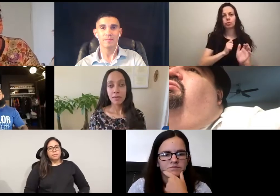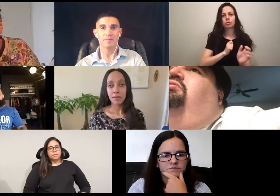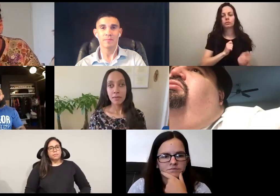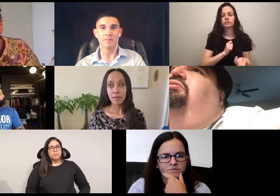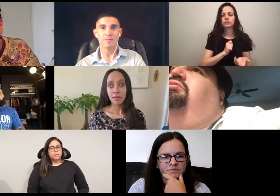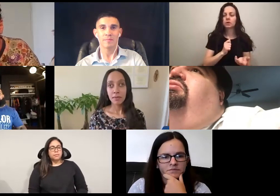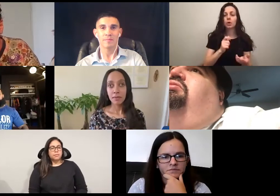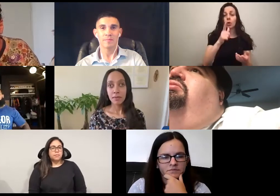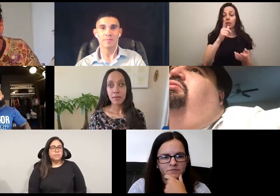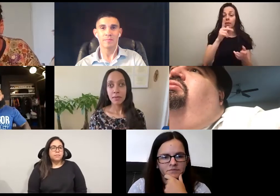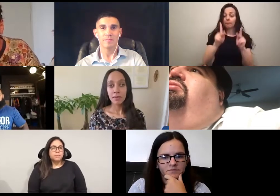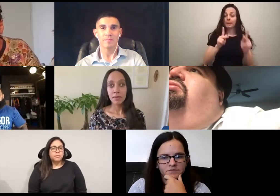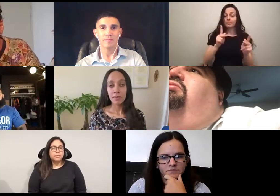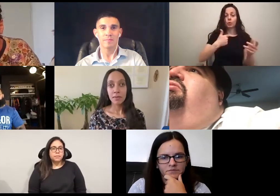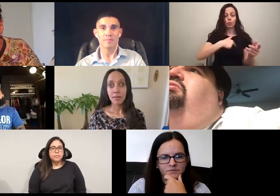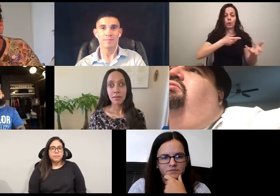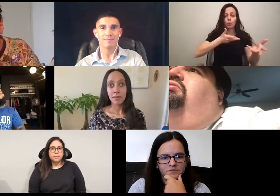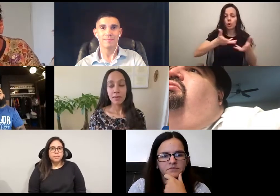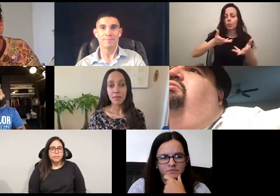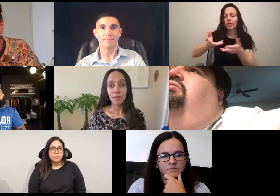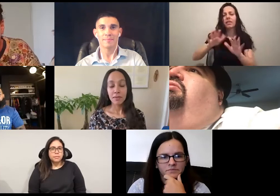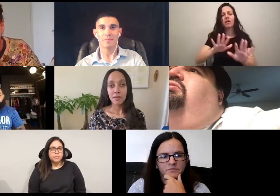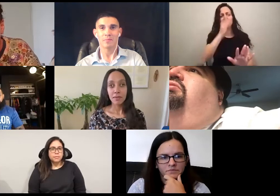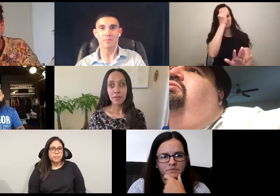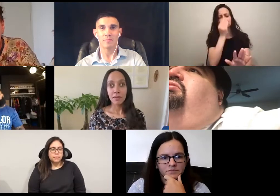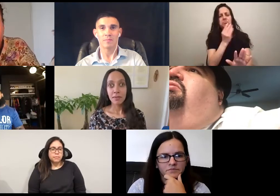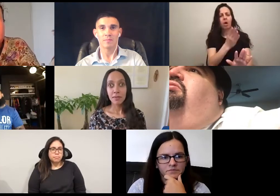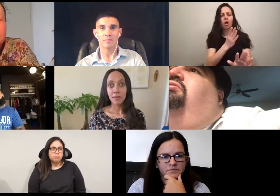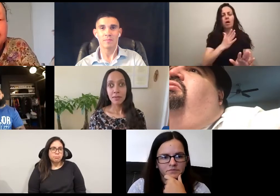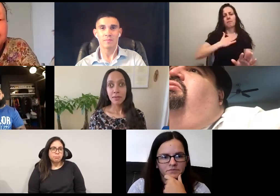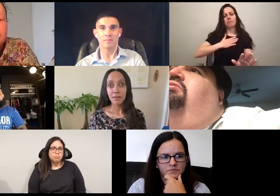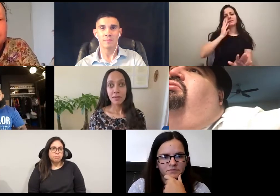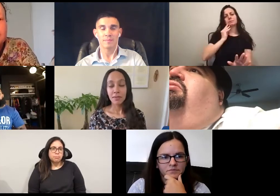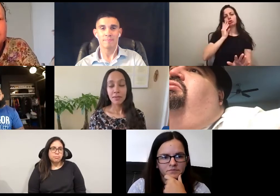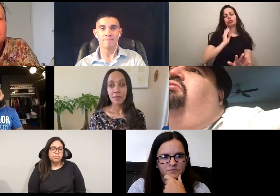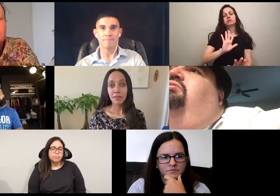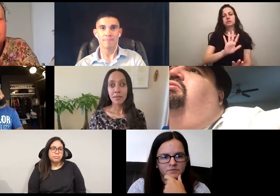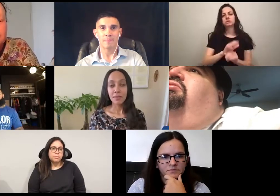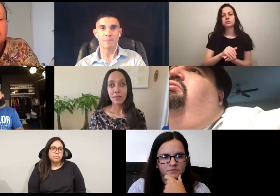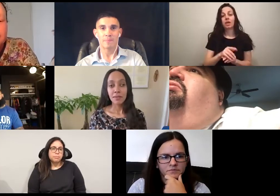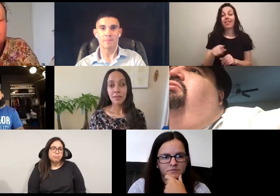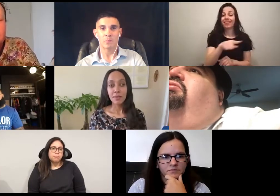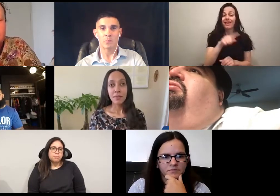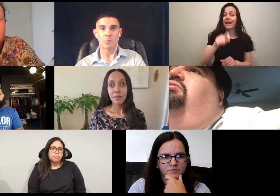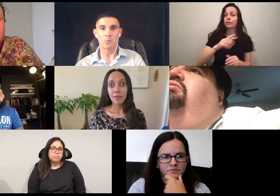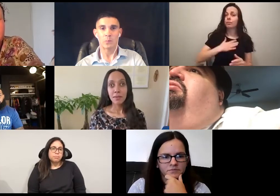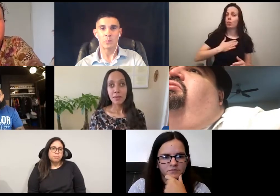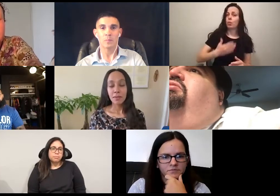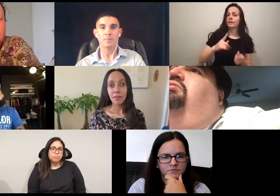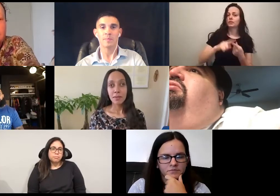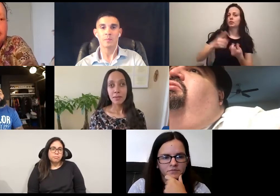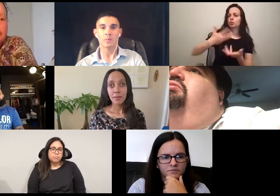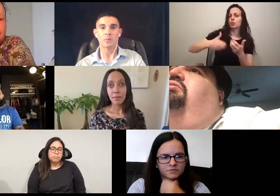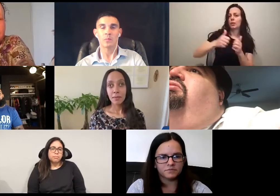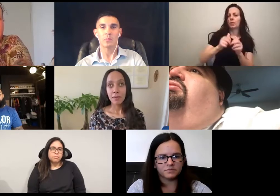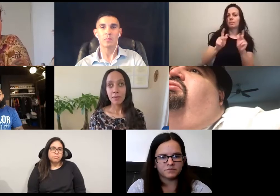we're working with, we have to just let them understand what we're going through, and they have to be willing to be around people that are different than them, because I